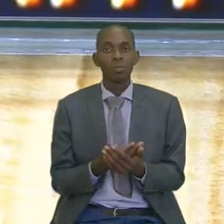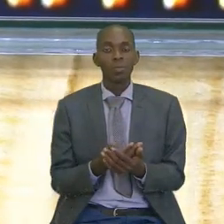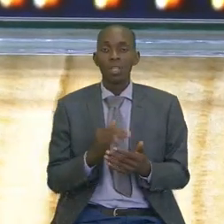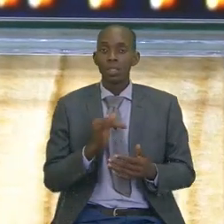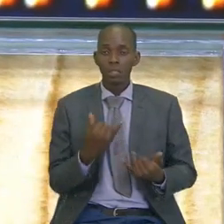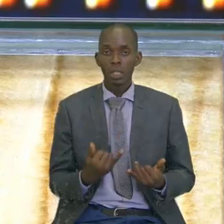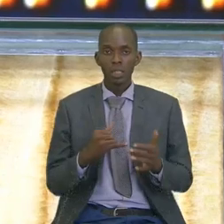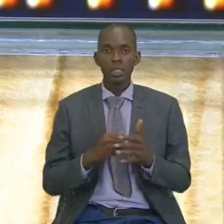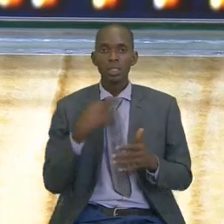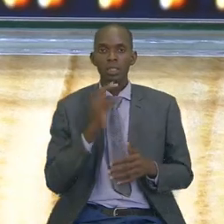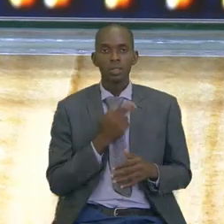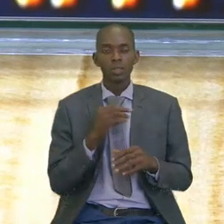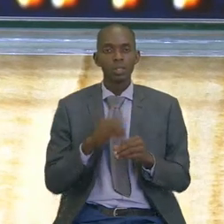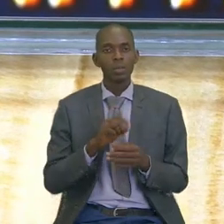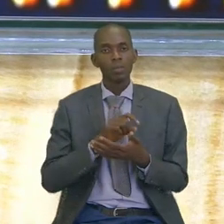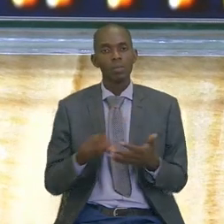tells us